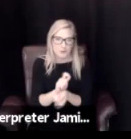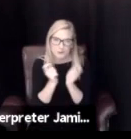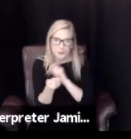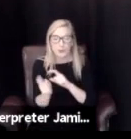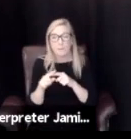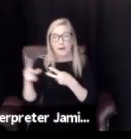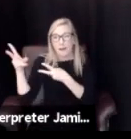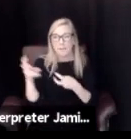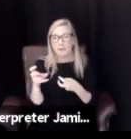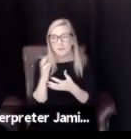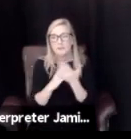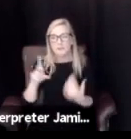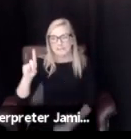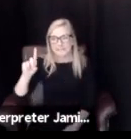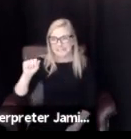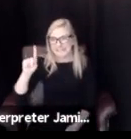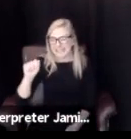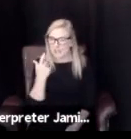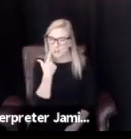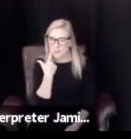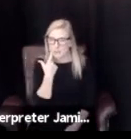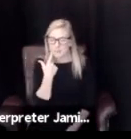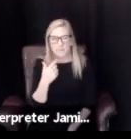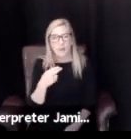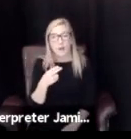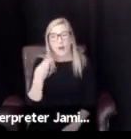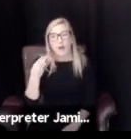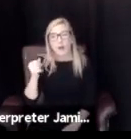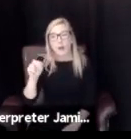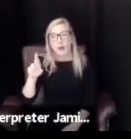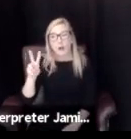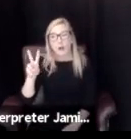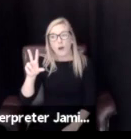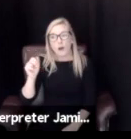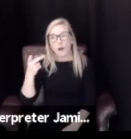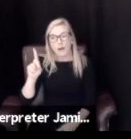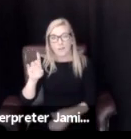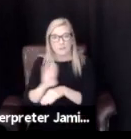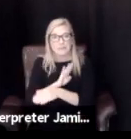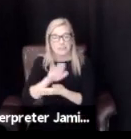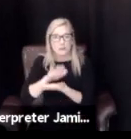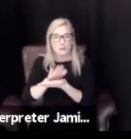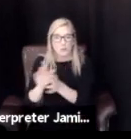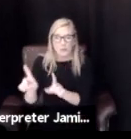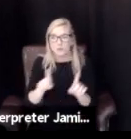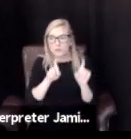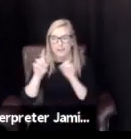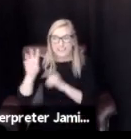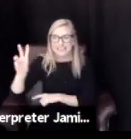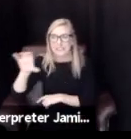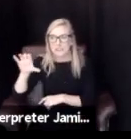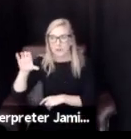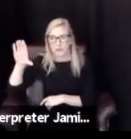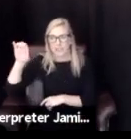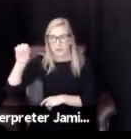is very recent. Harvard Business School surveyed 600 CEOs in the midst of the pandemic and said,